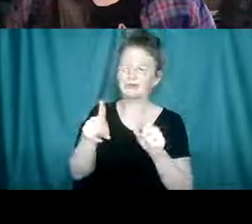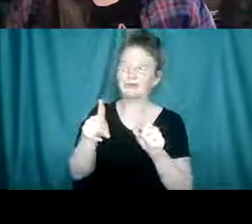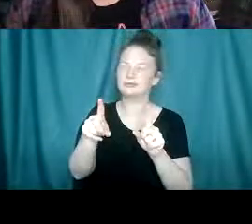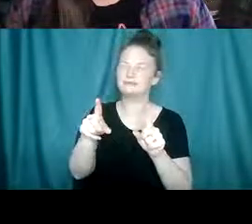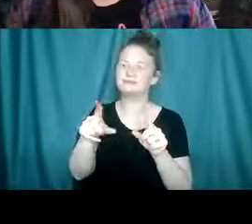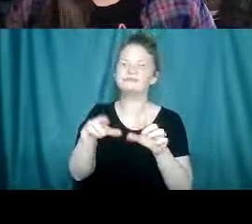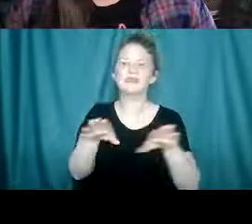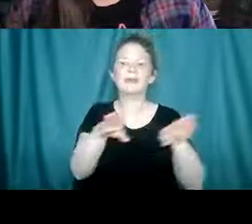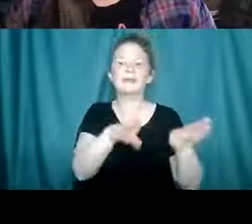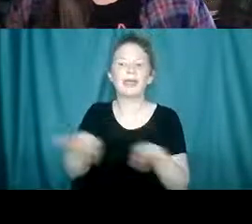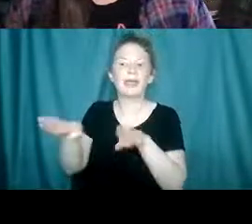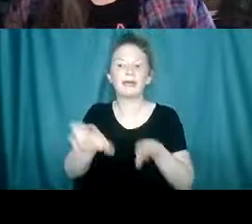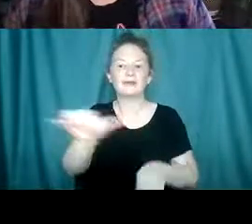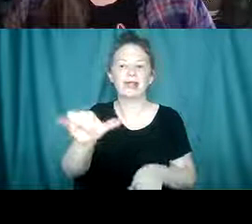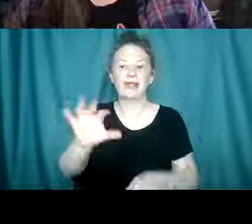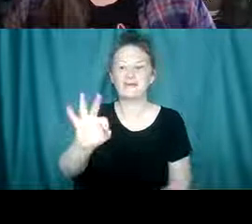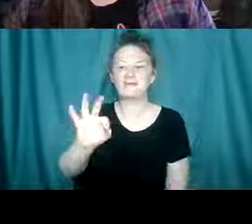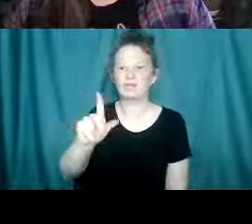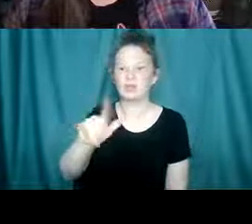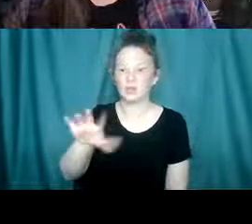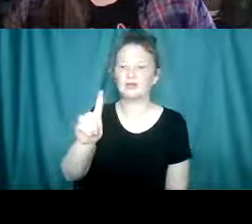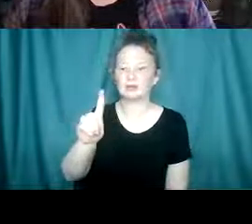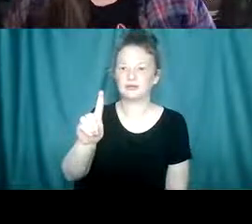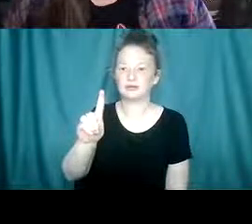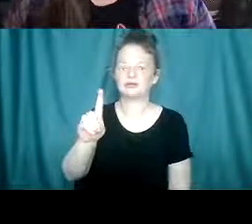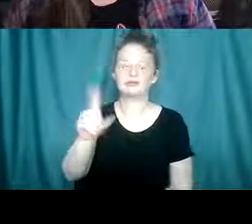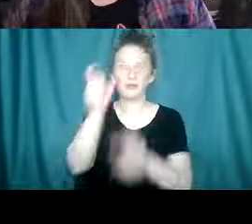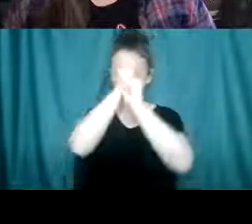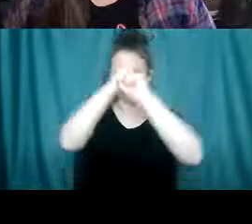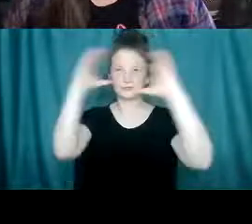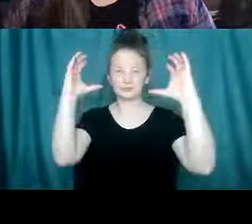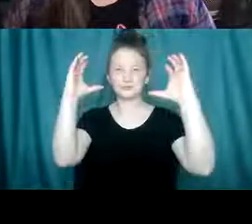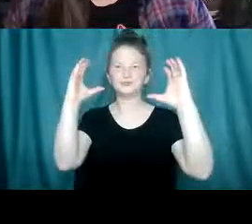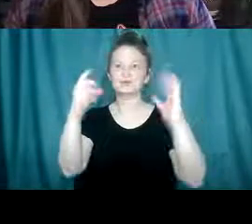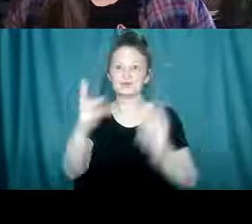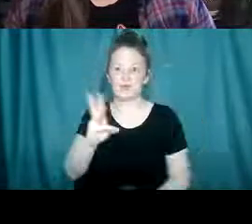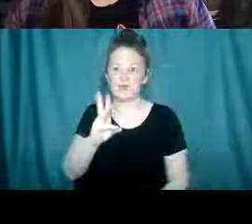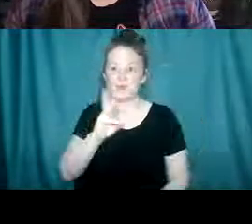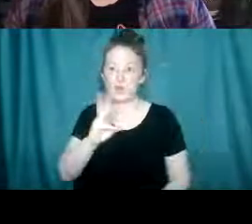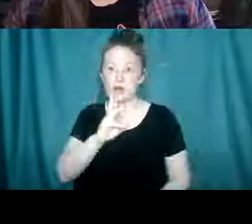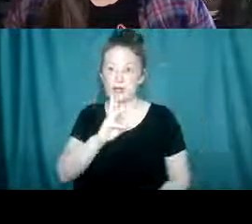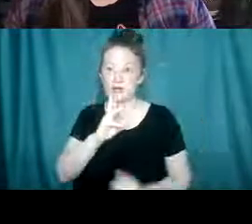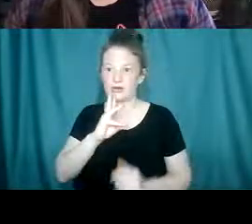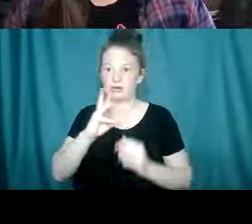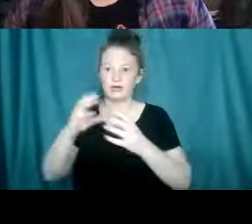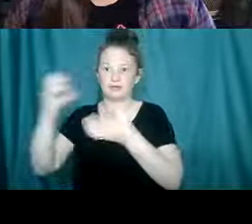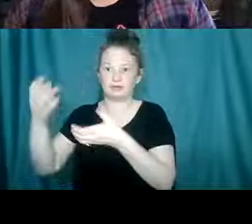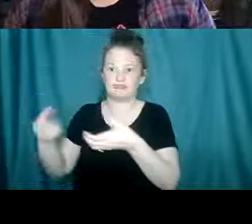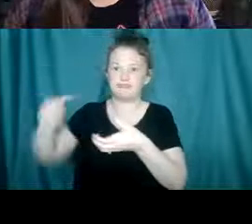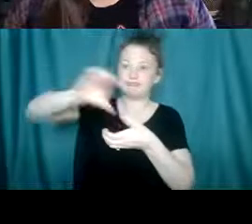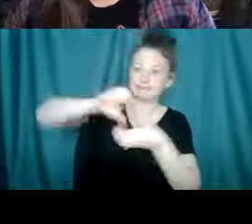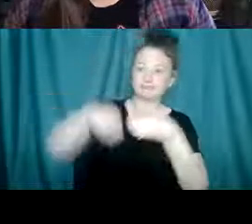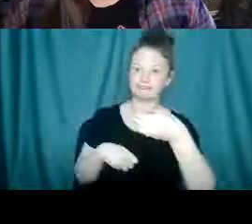a fluid. So if you picture how much water molecule you can put into a jar versus how